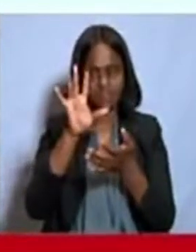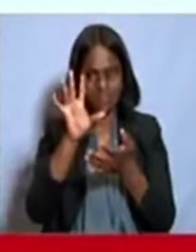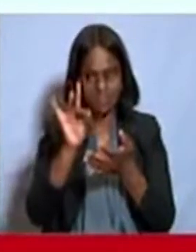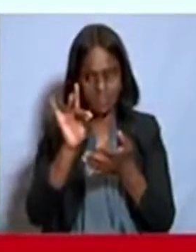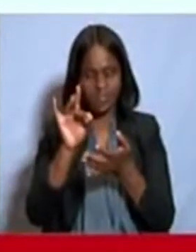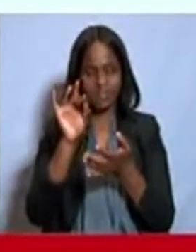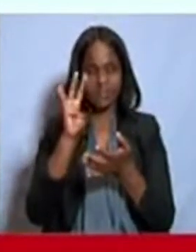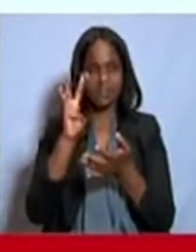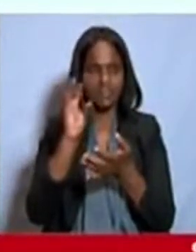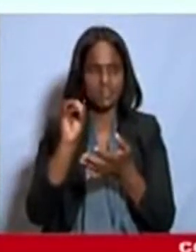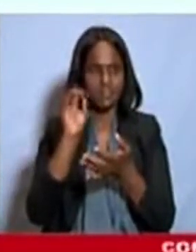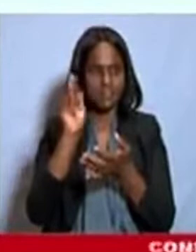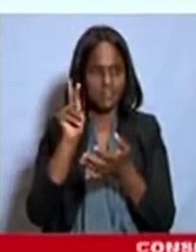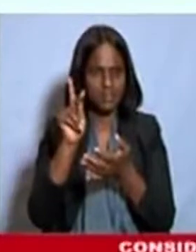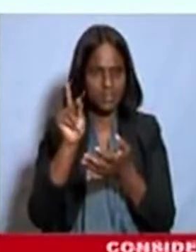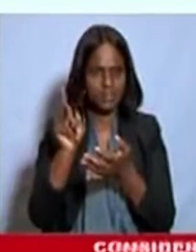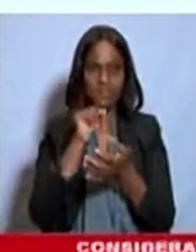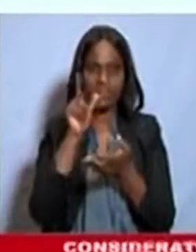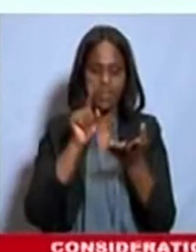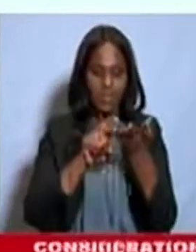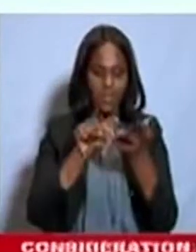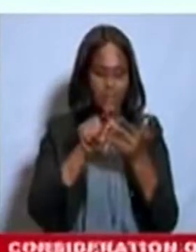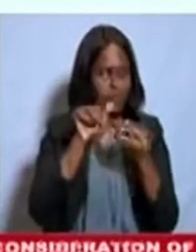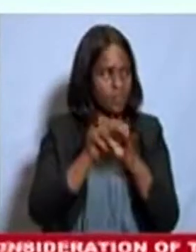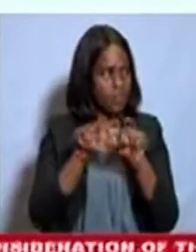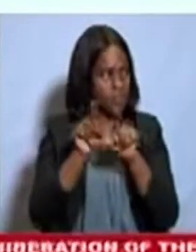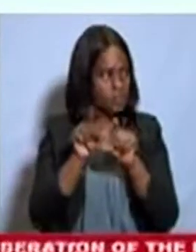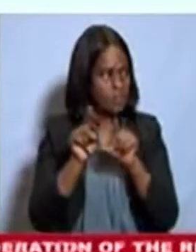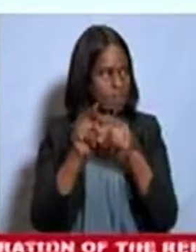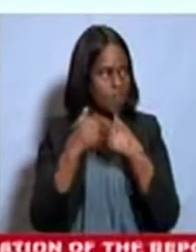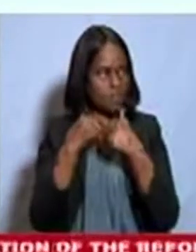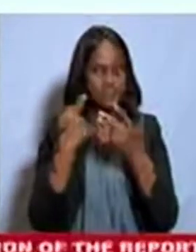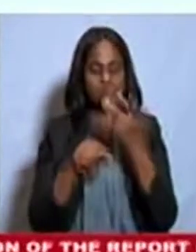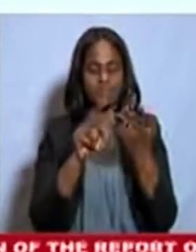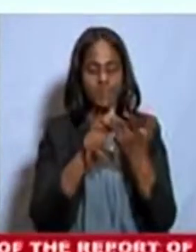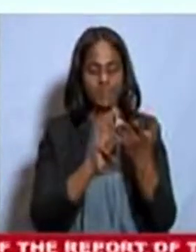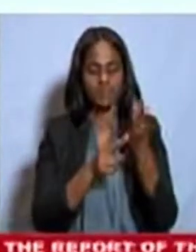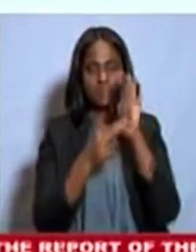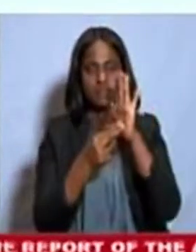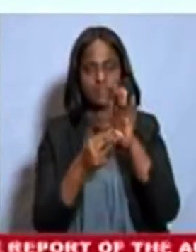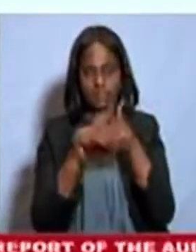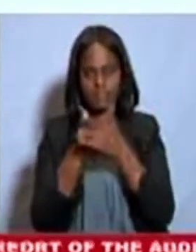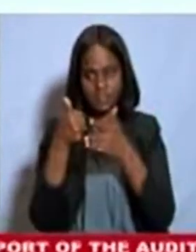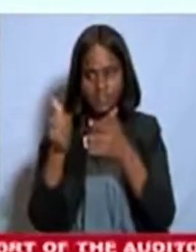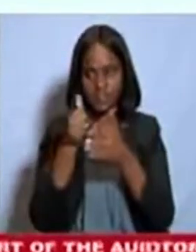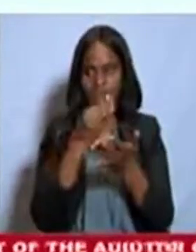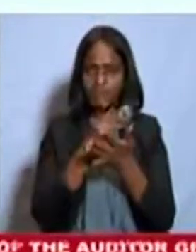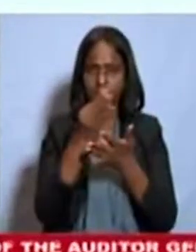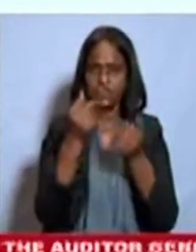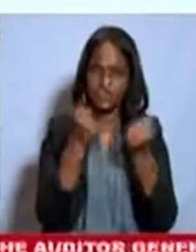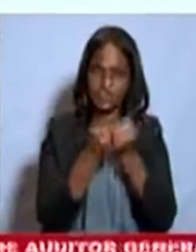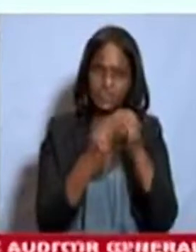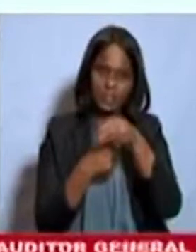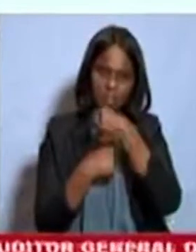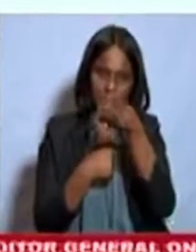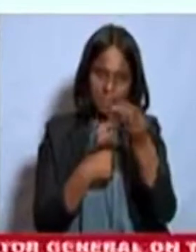1,658,040 kwacha unaccounted for, in that there was no disposal record to show how the inputs were